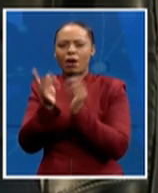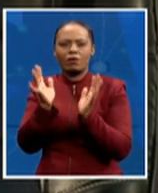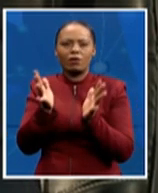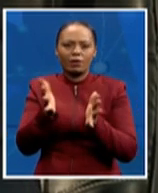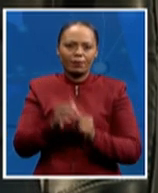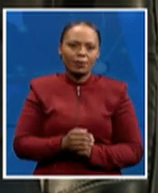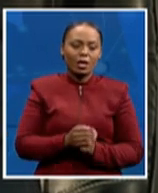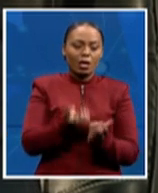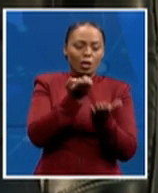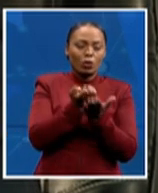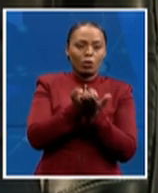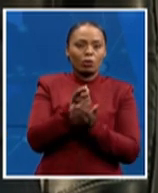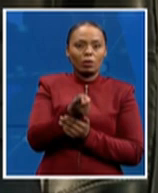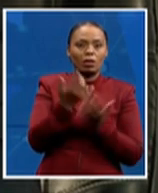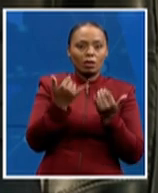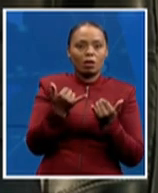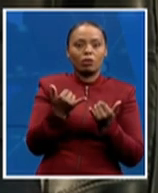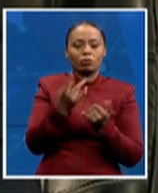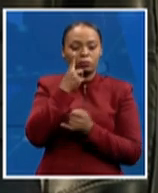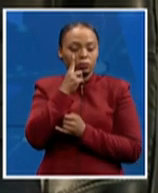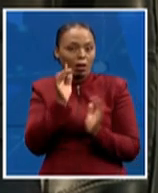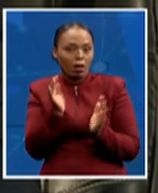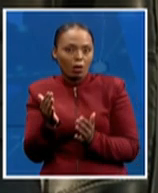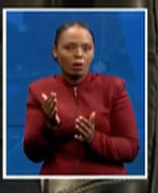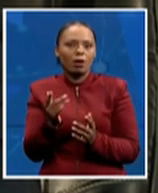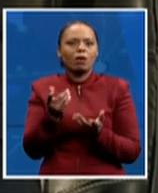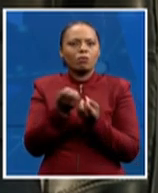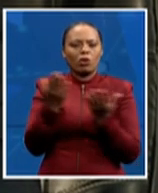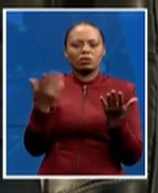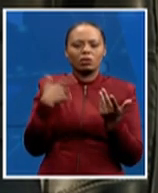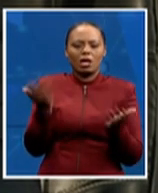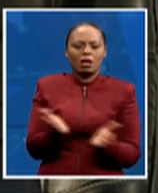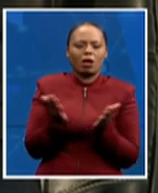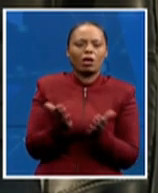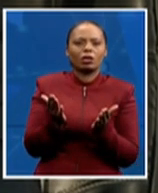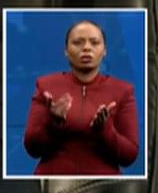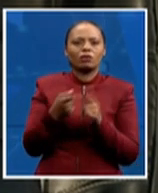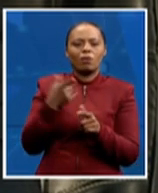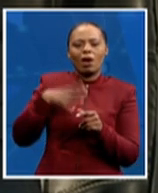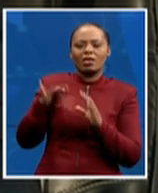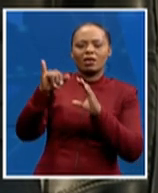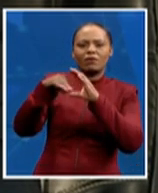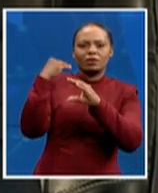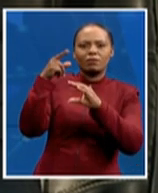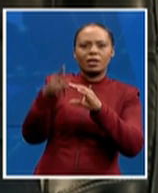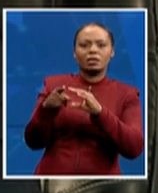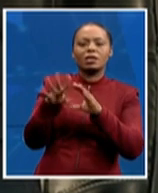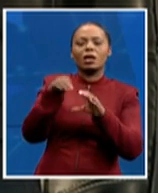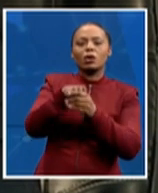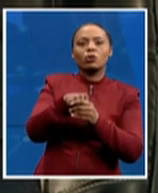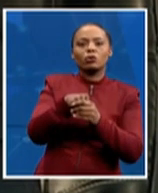recent investments in our province, which include the following: the Nyanza Light